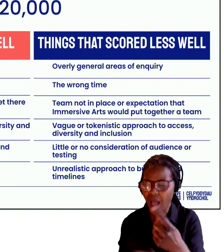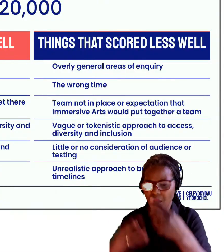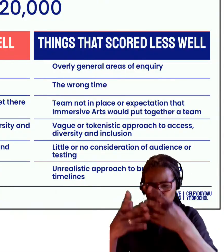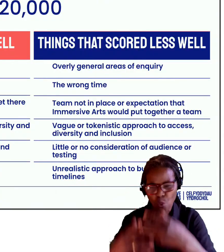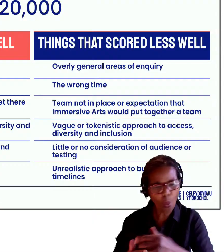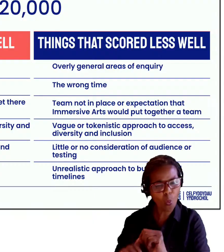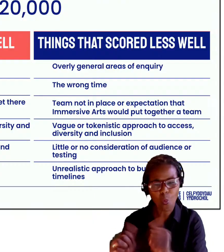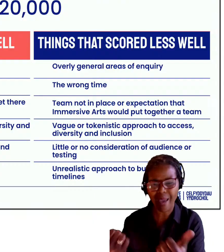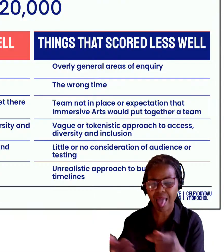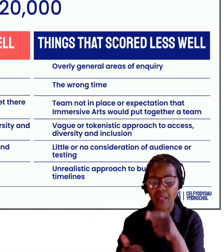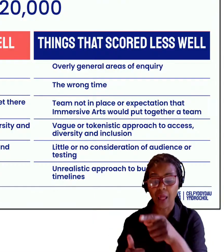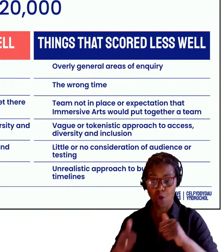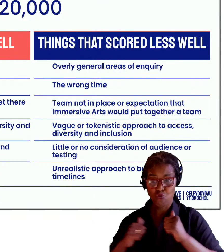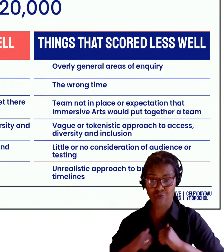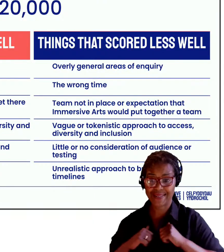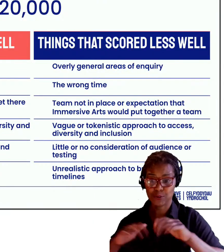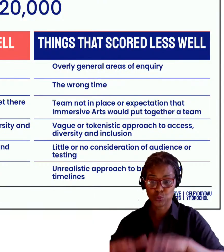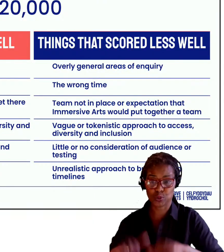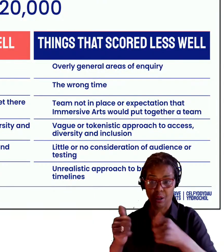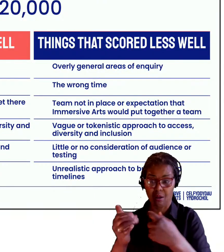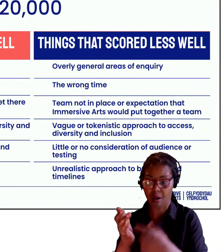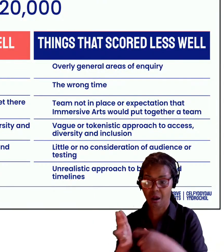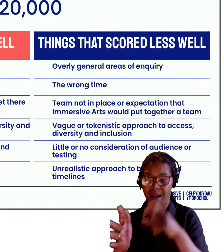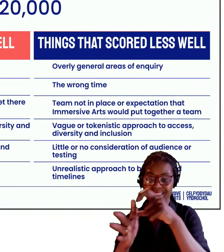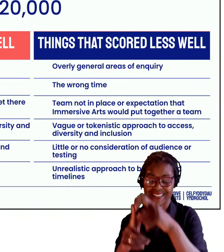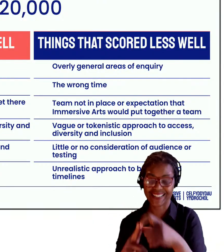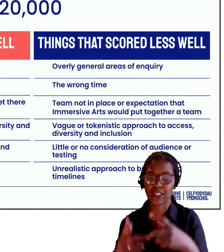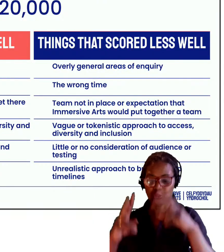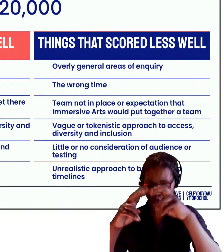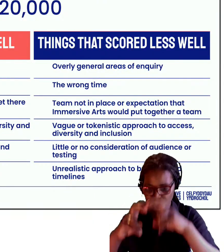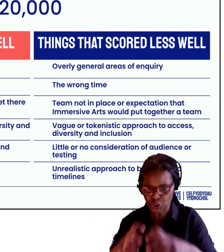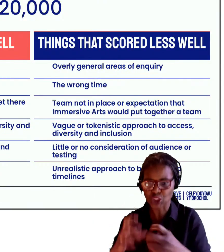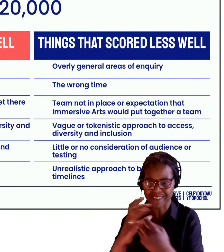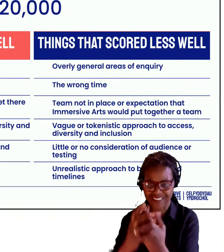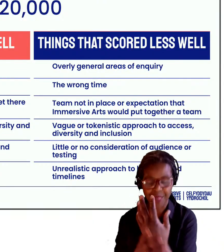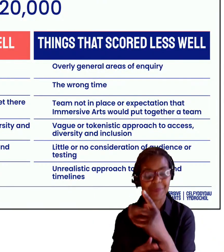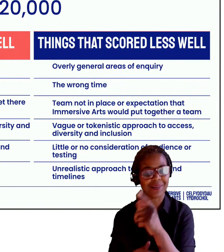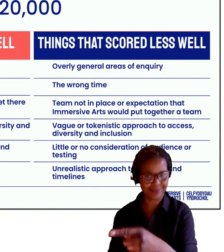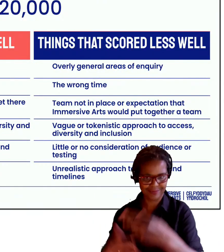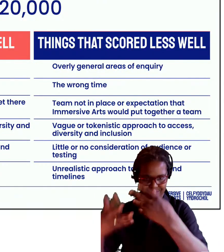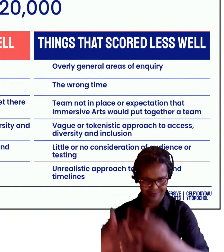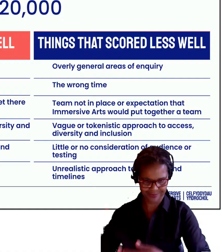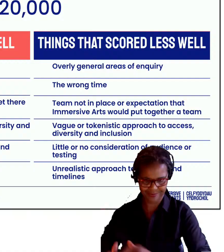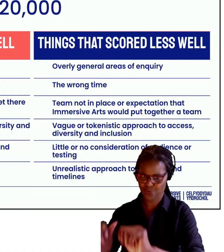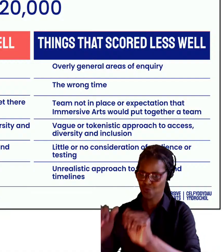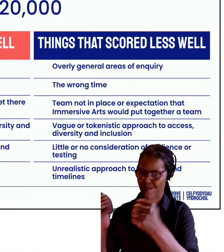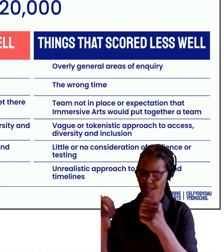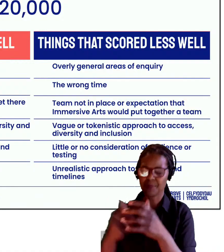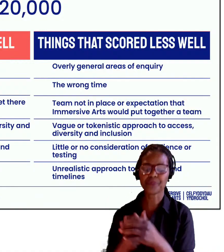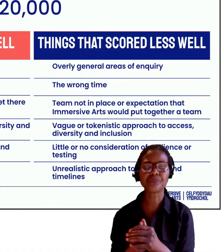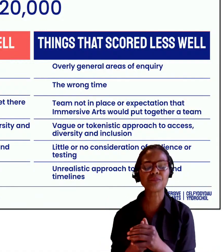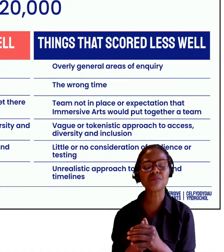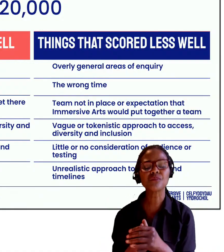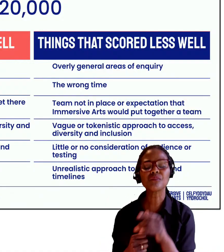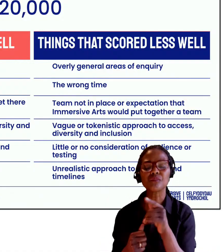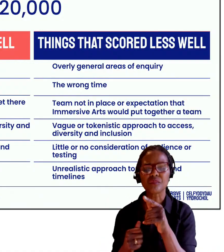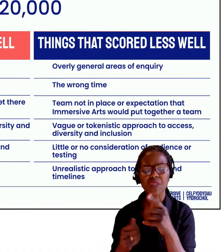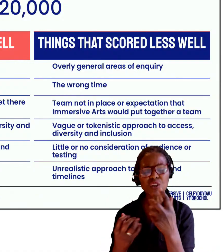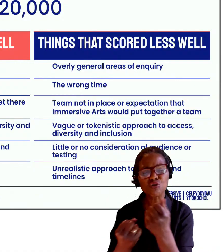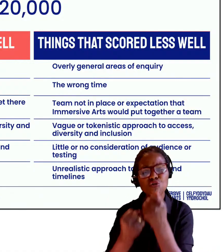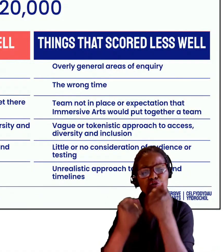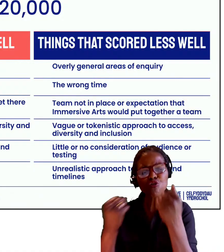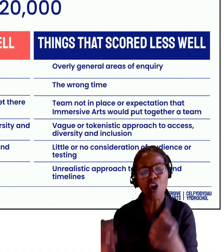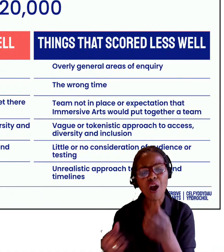their R&D, their research and development, they scored well. In strong applications, there'd still be lots of scope for